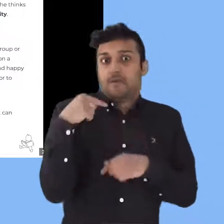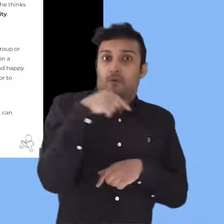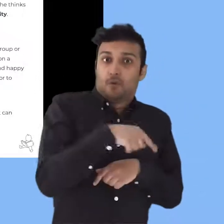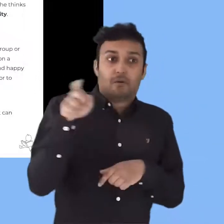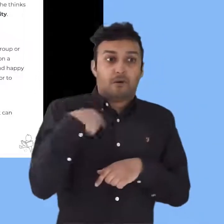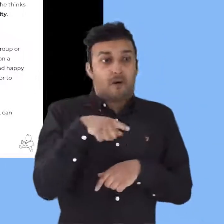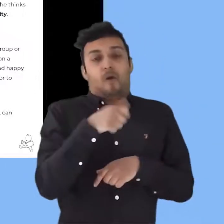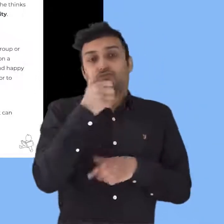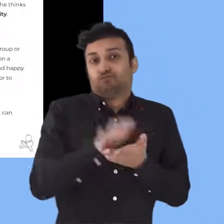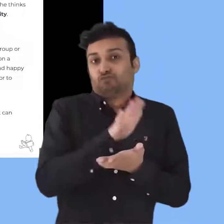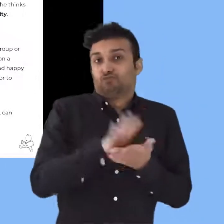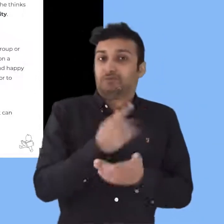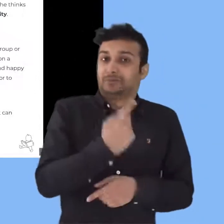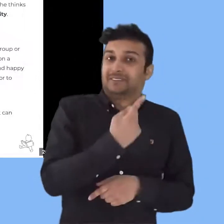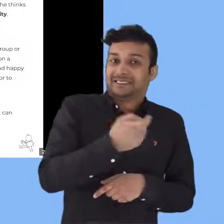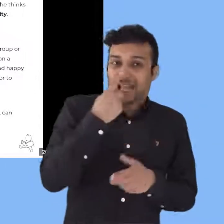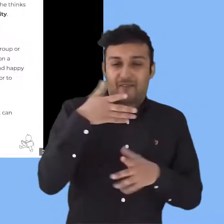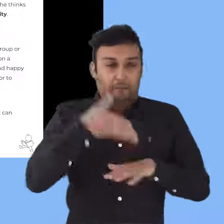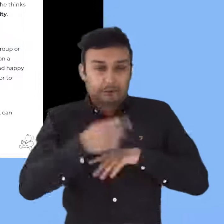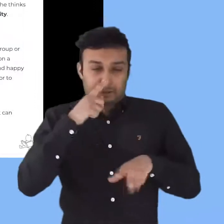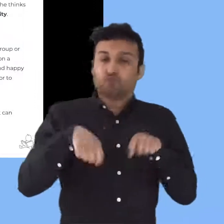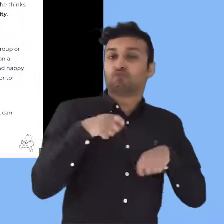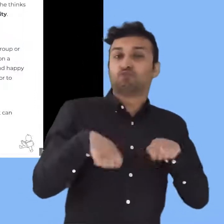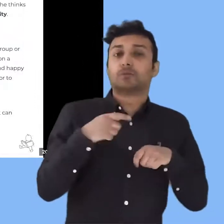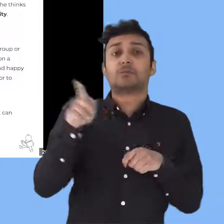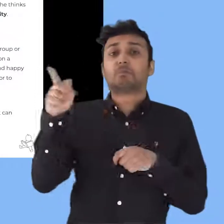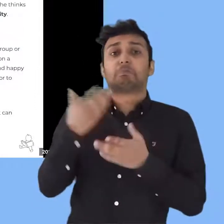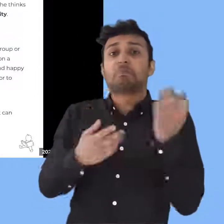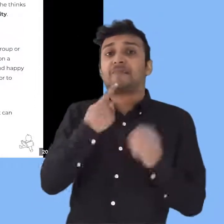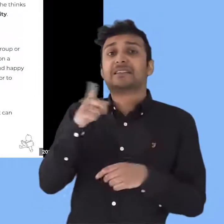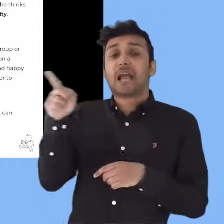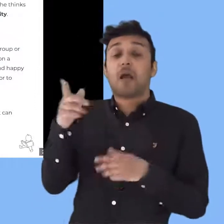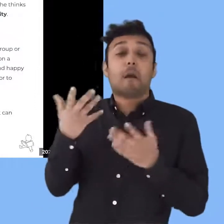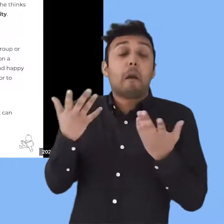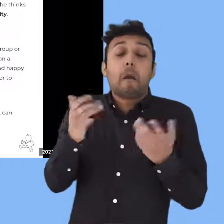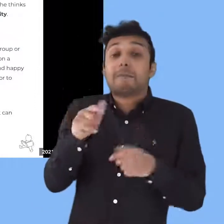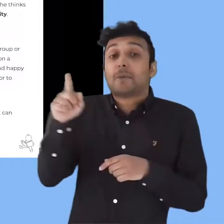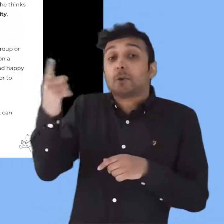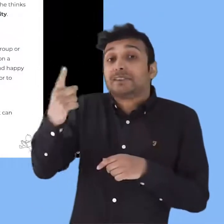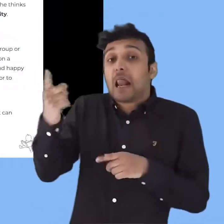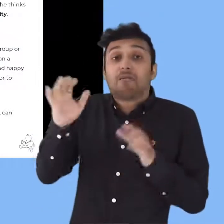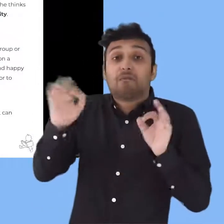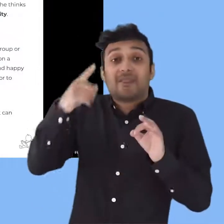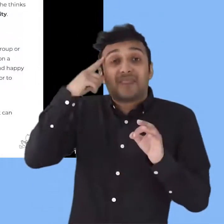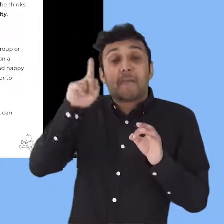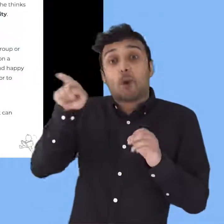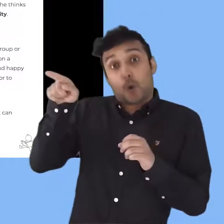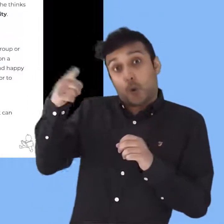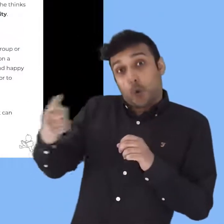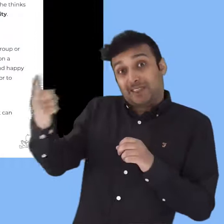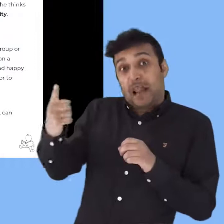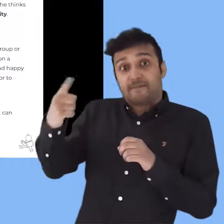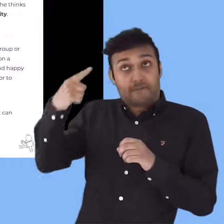pleased to see him occupying himself. Although she wouldn't say it, or perhaps does not even know she thinks it, she has an idea that Black boys have